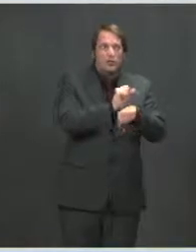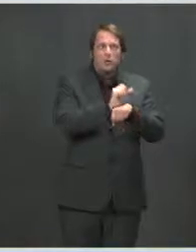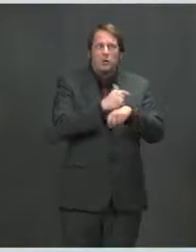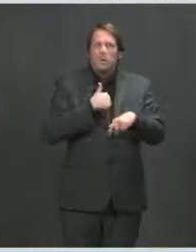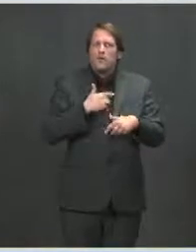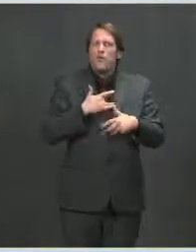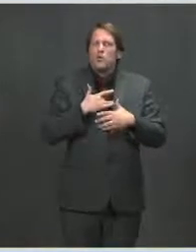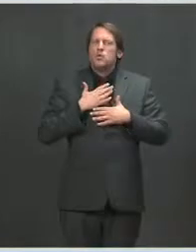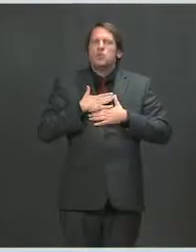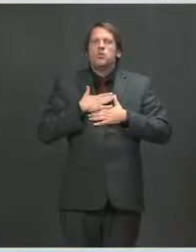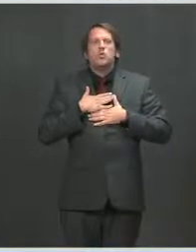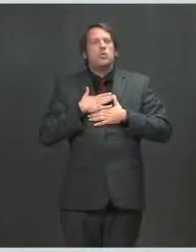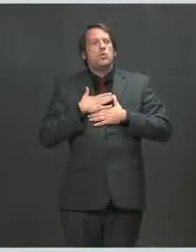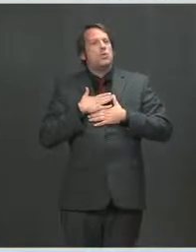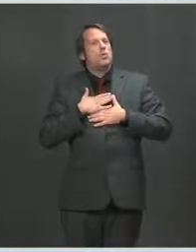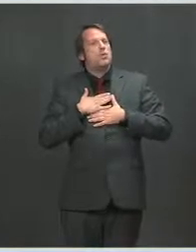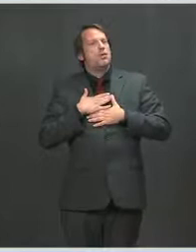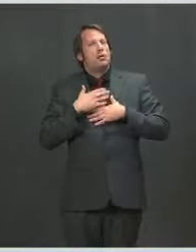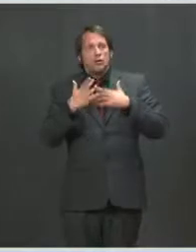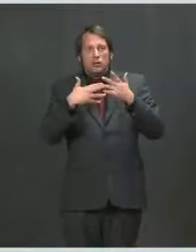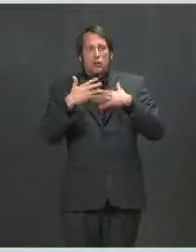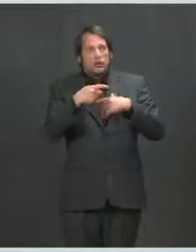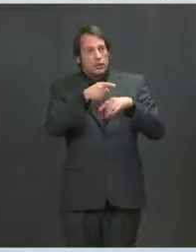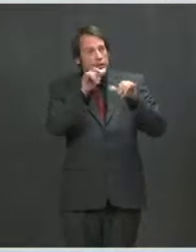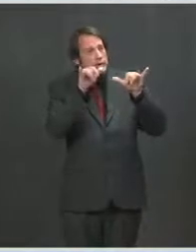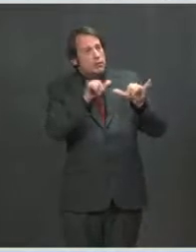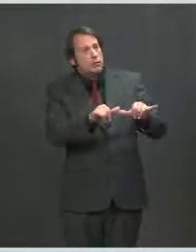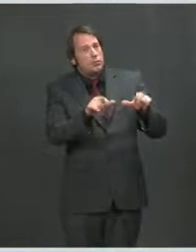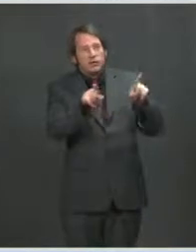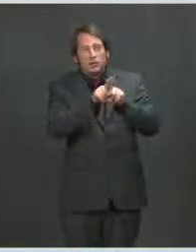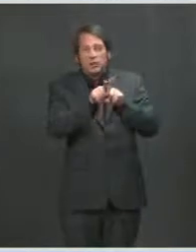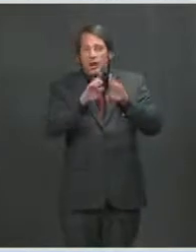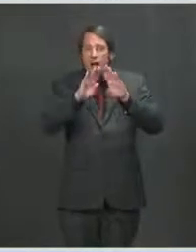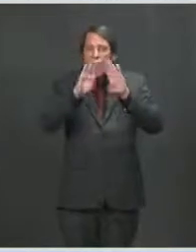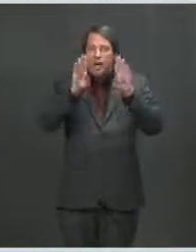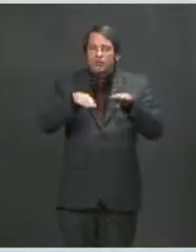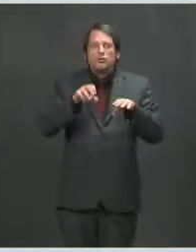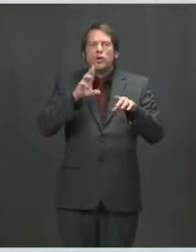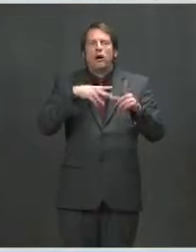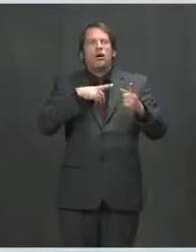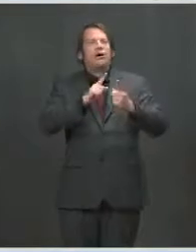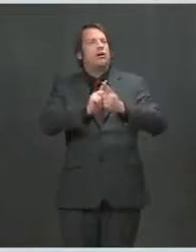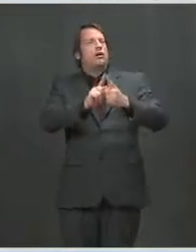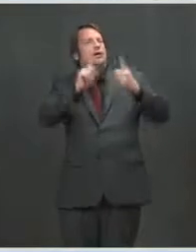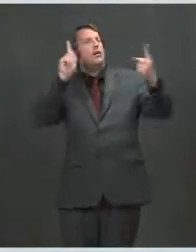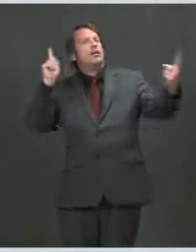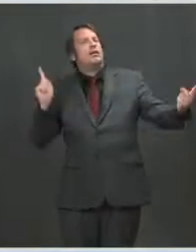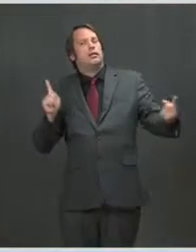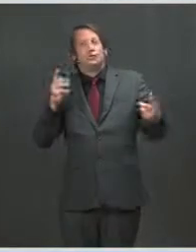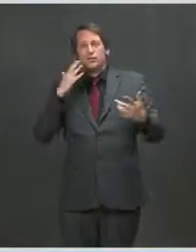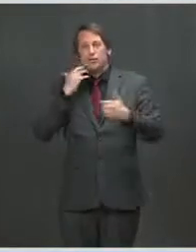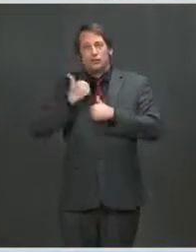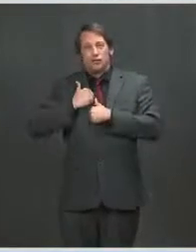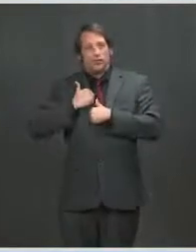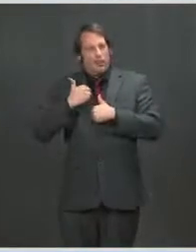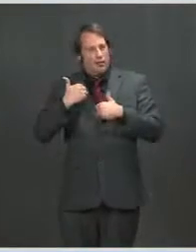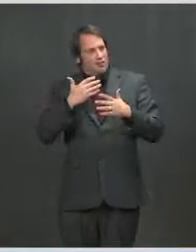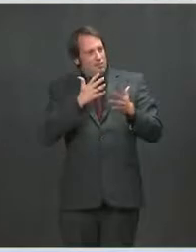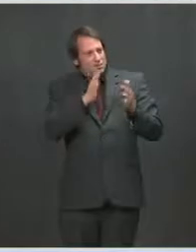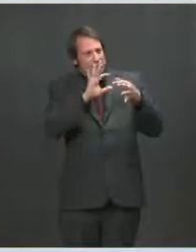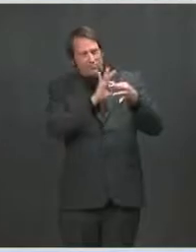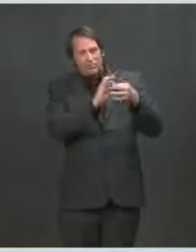you are. Our troops love their families with all that they are. Service